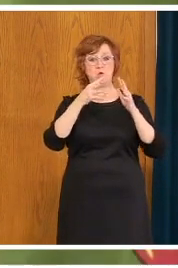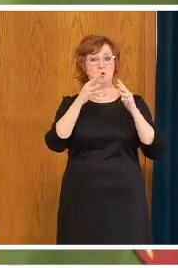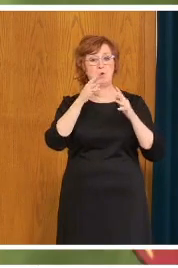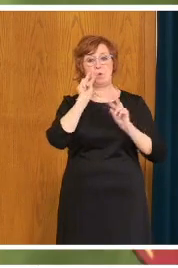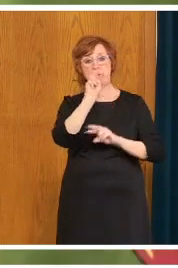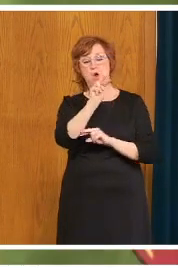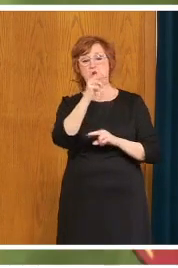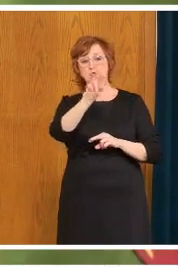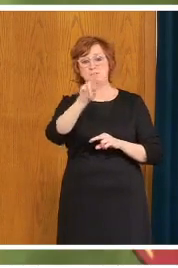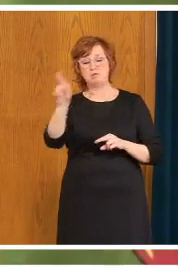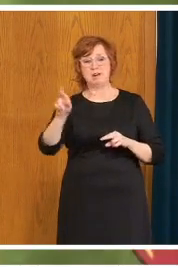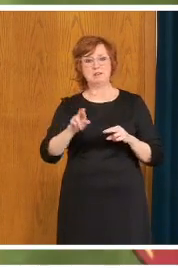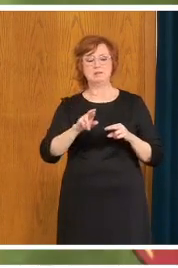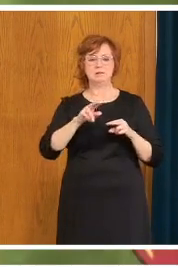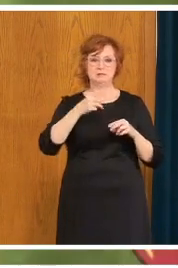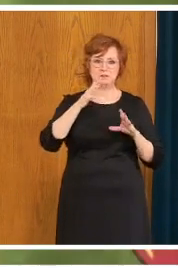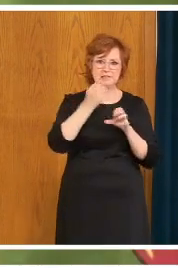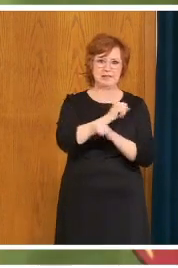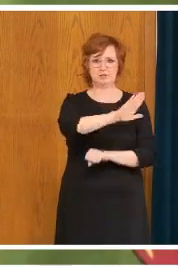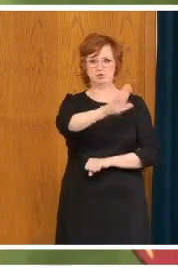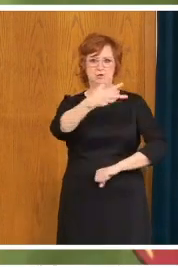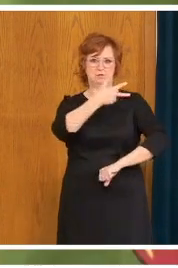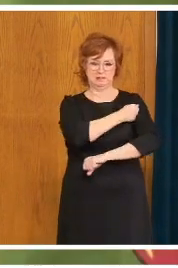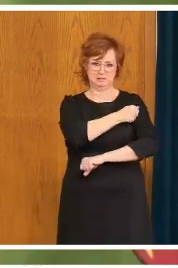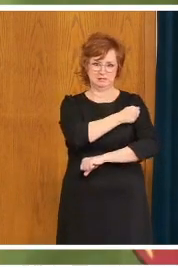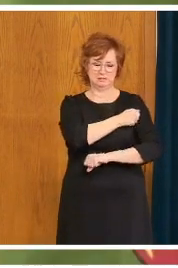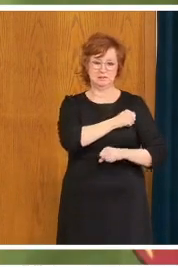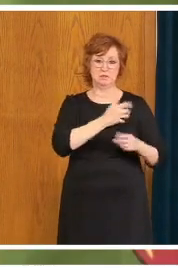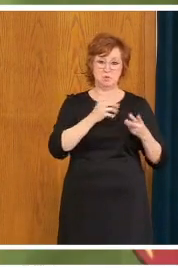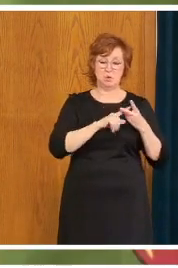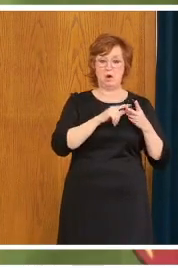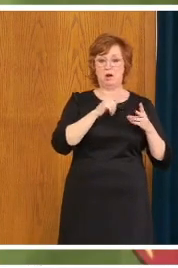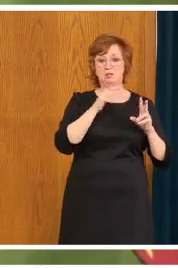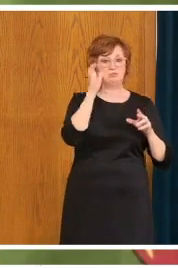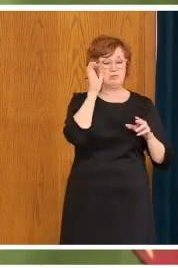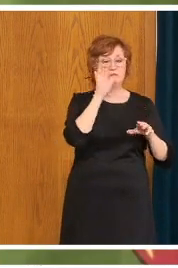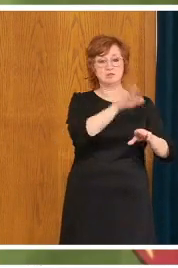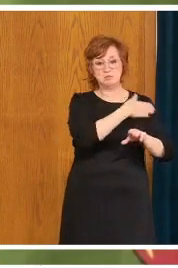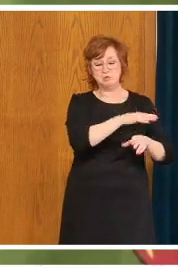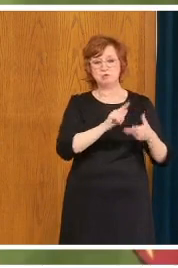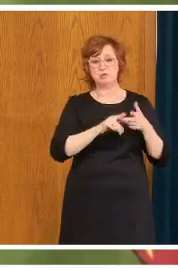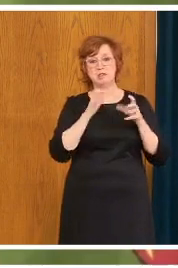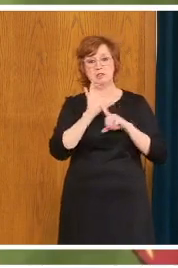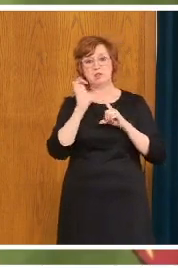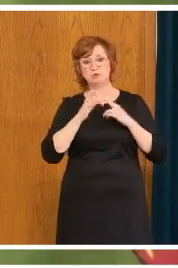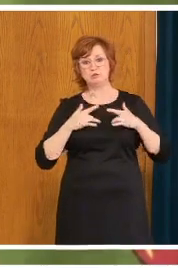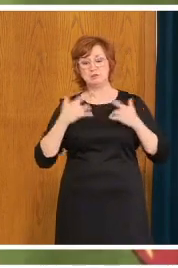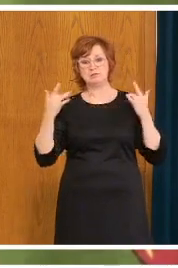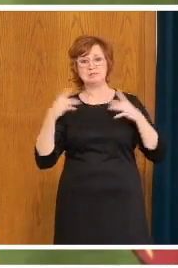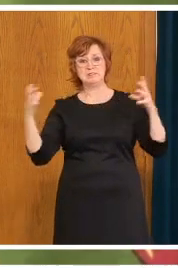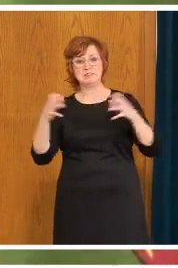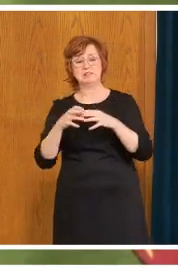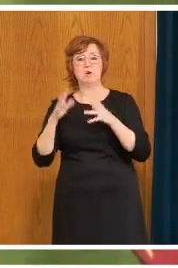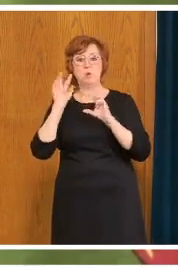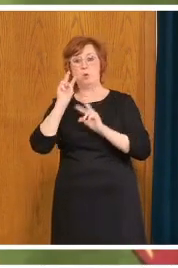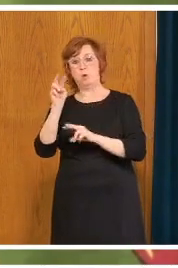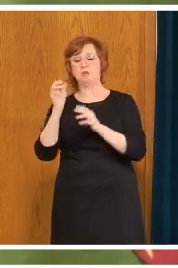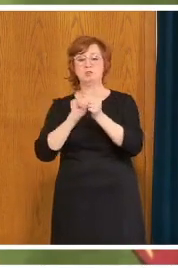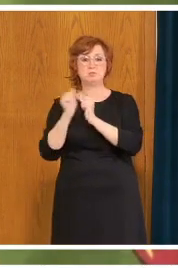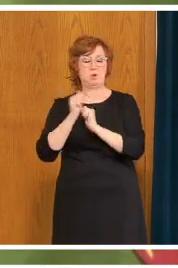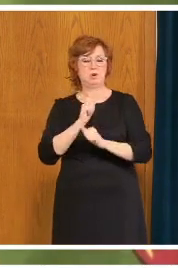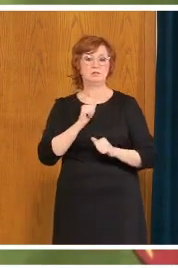cultural art events, is getting your vaccination done as soon as you possibly can. That is how we are going to get back to that. We can open